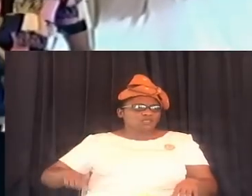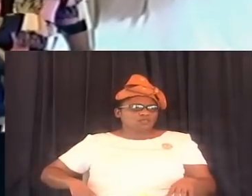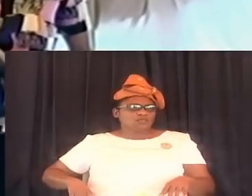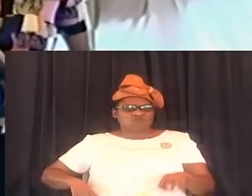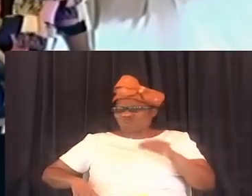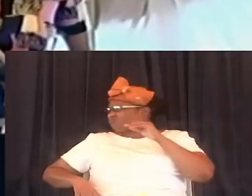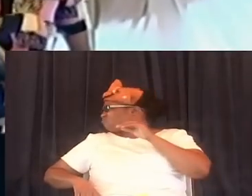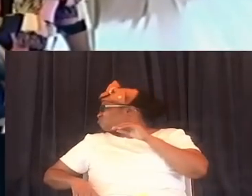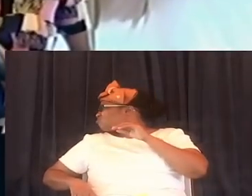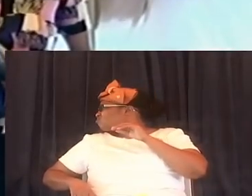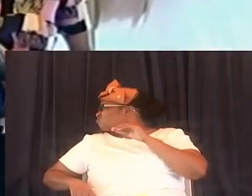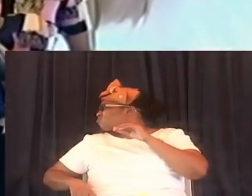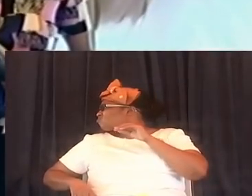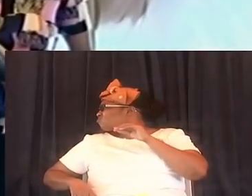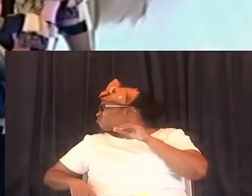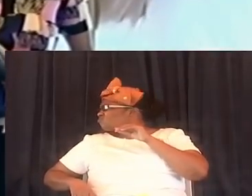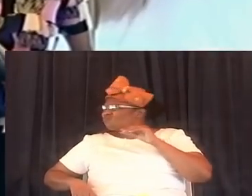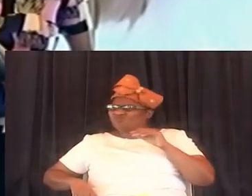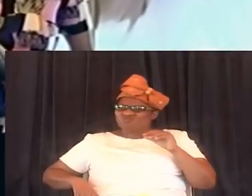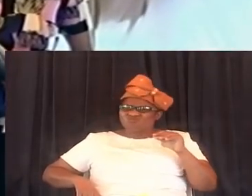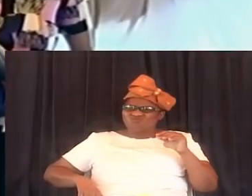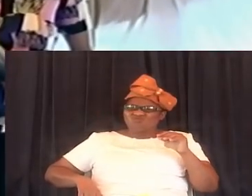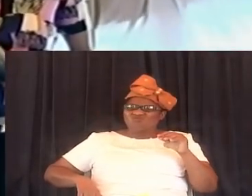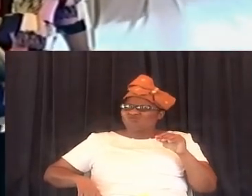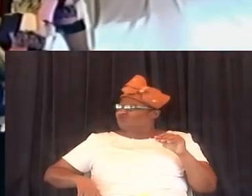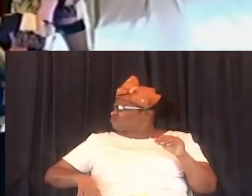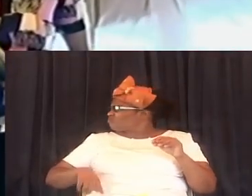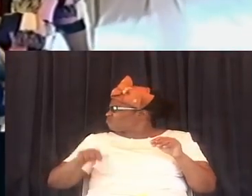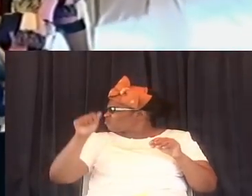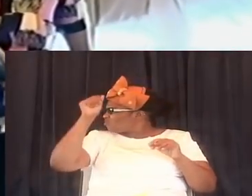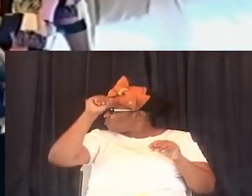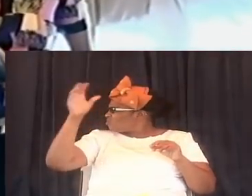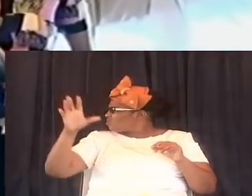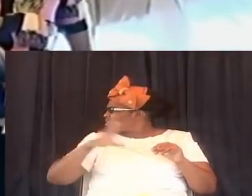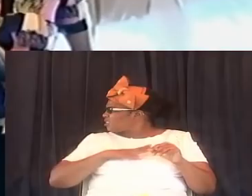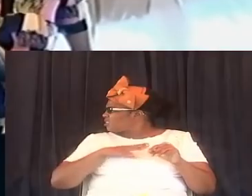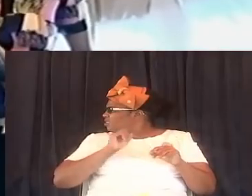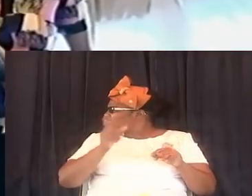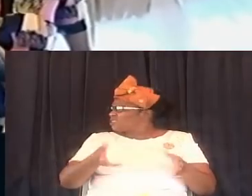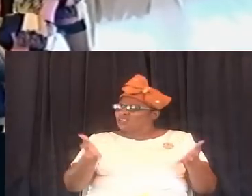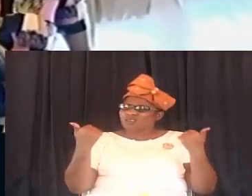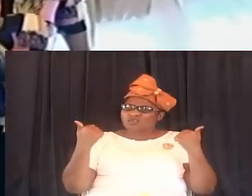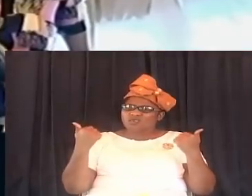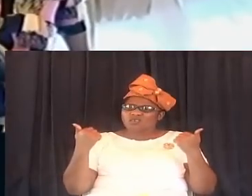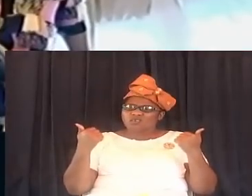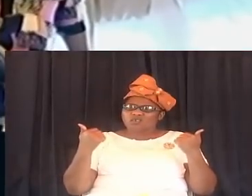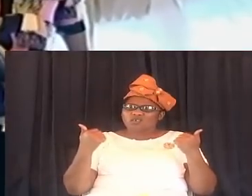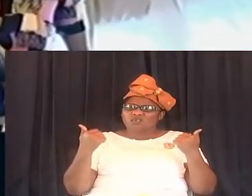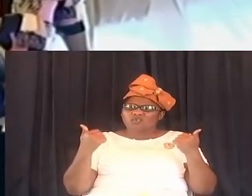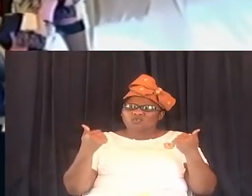merchandise of Ethiopia, of the sea beans, men, statue, shall come over unto thee,